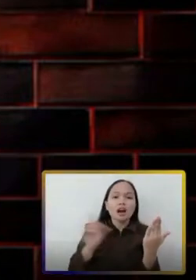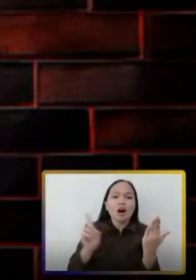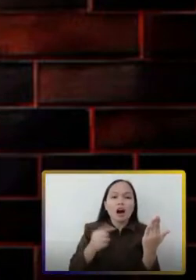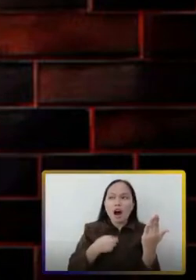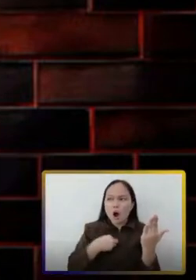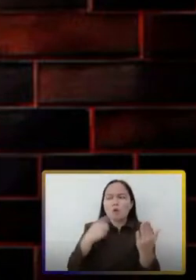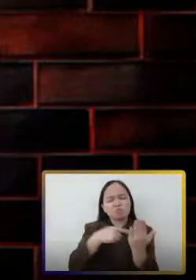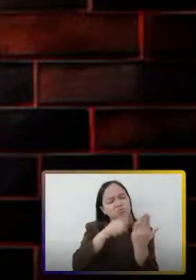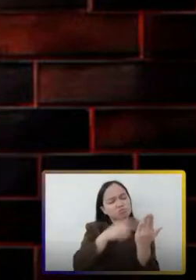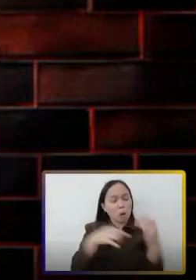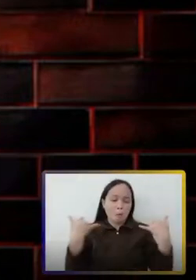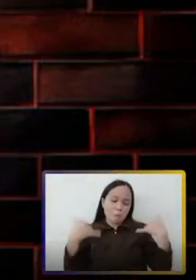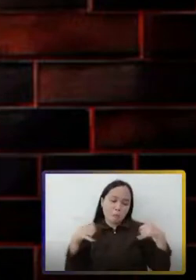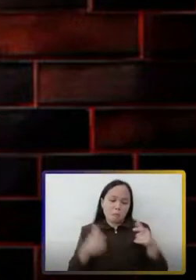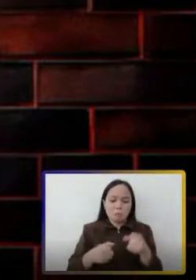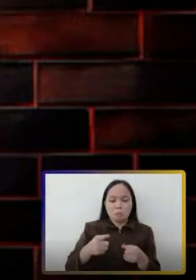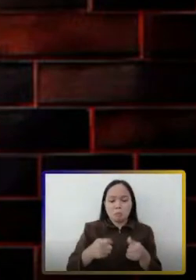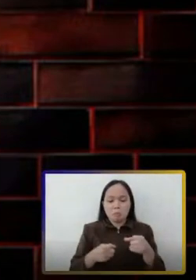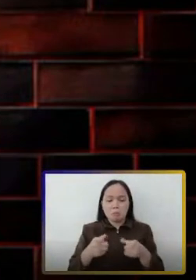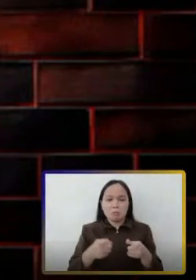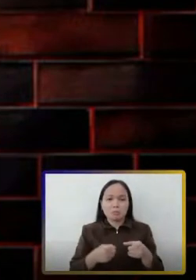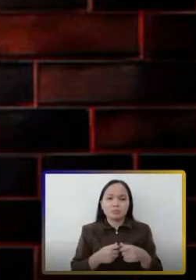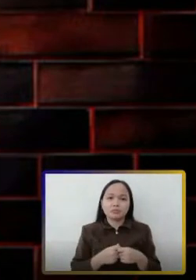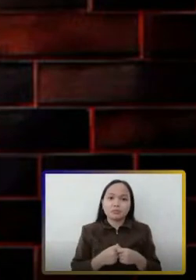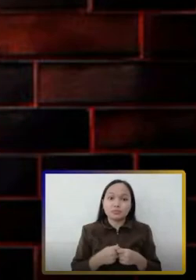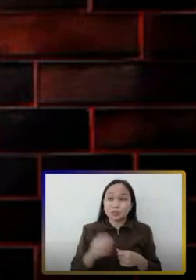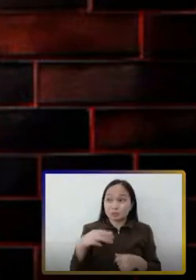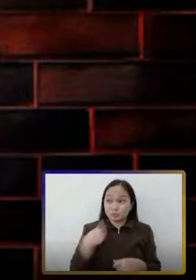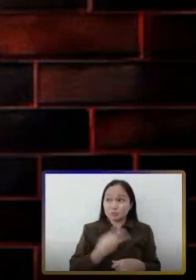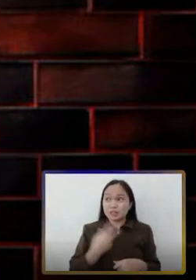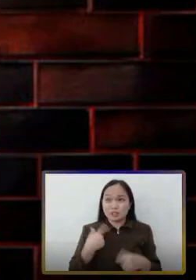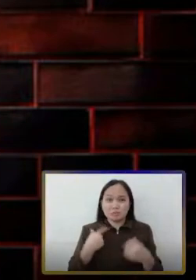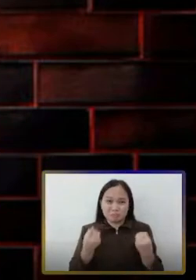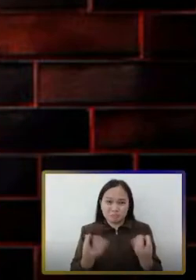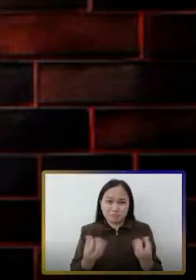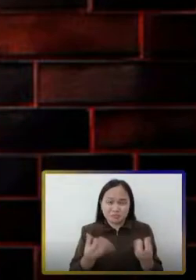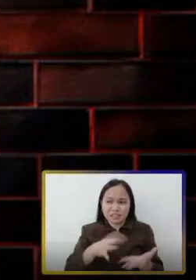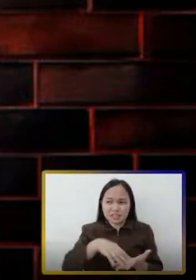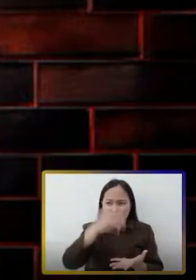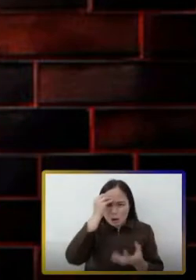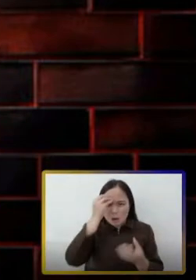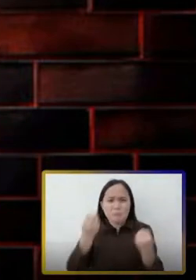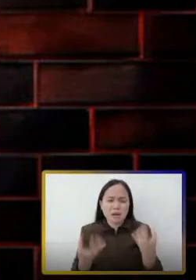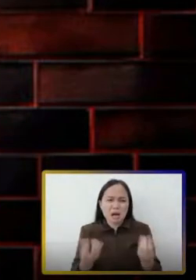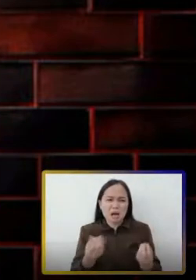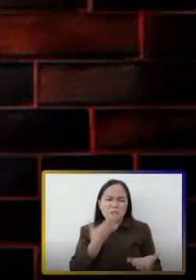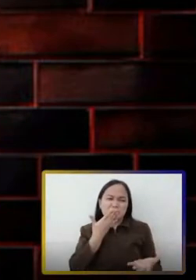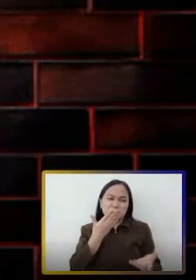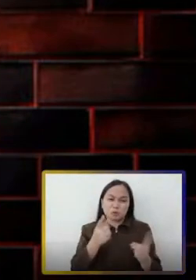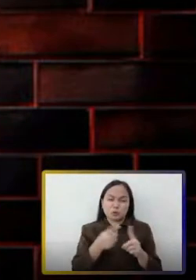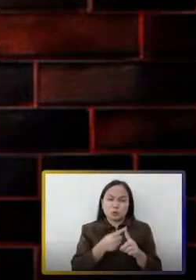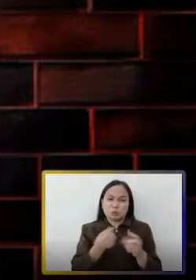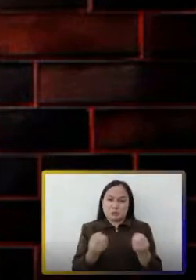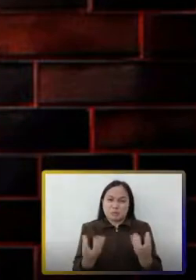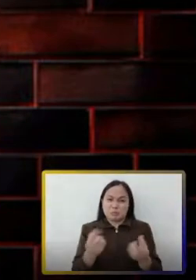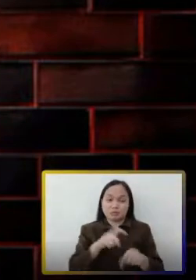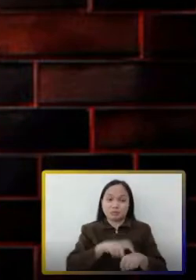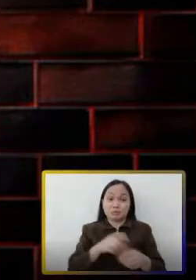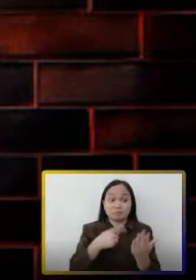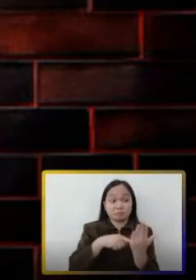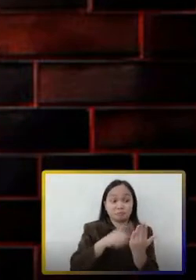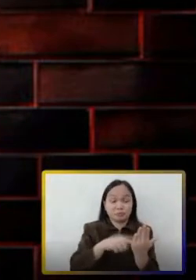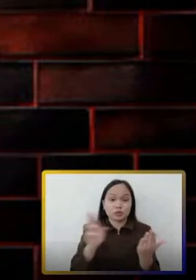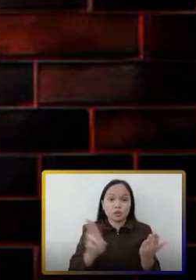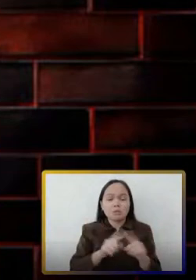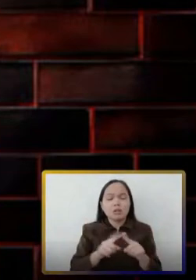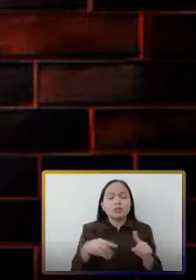my phone playing a little game. We hear a lot about the consequences of too much screen time. But one thing I never considered until